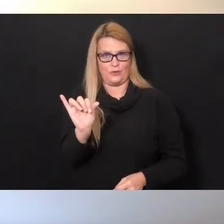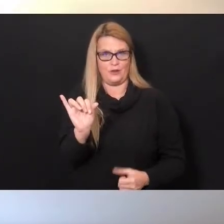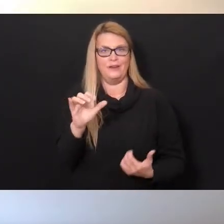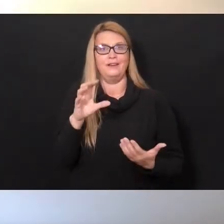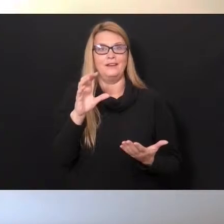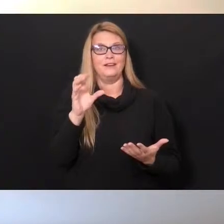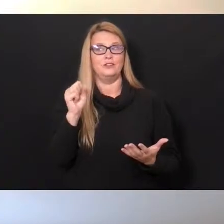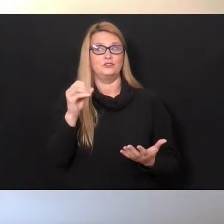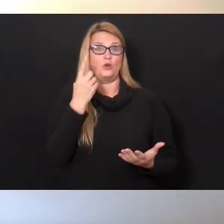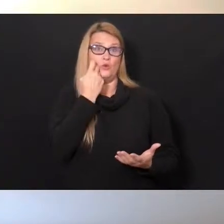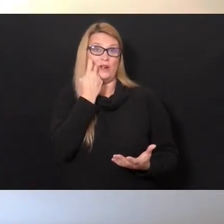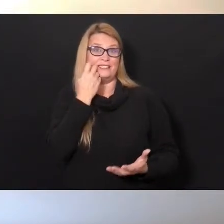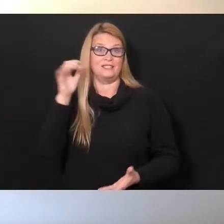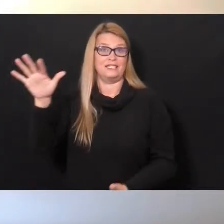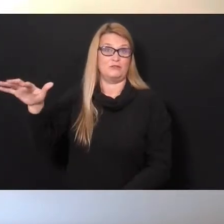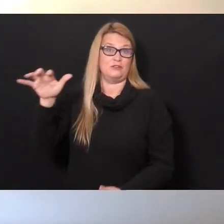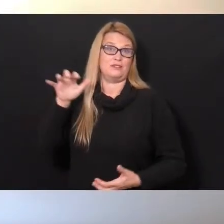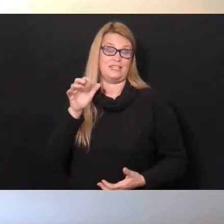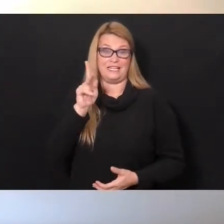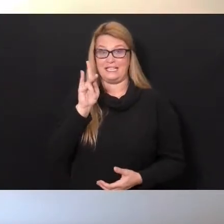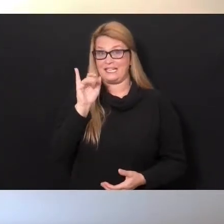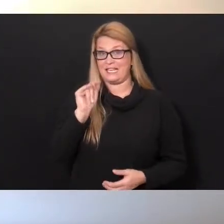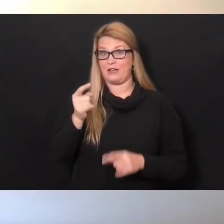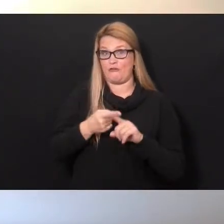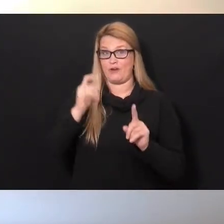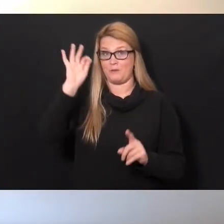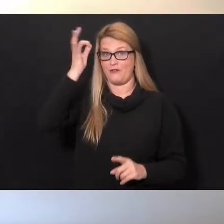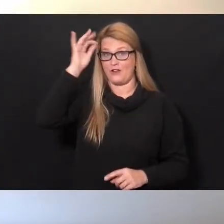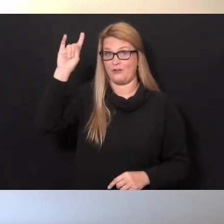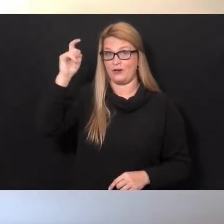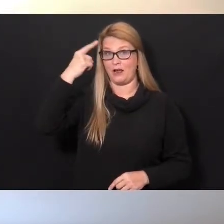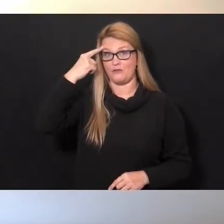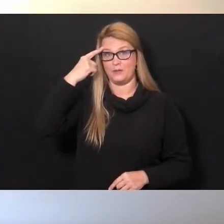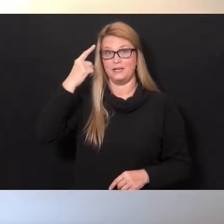a shipment of ancillary kits from the federal government,